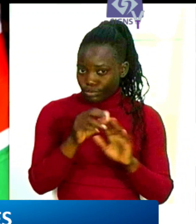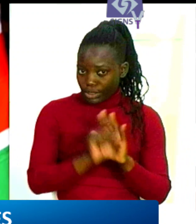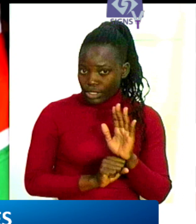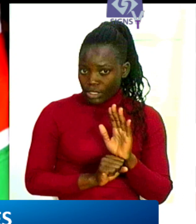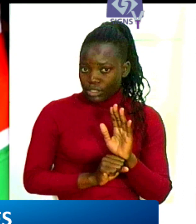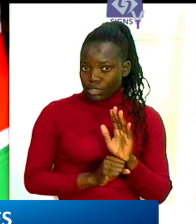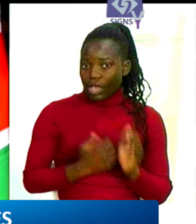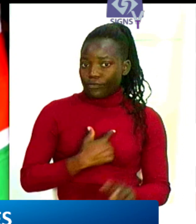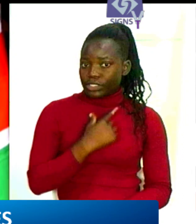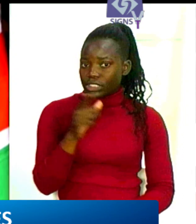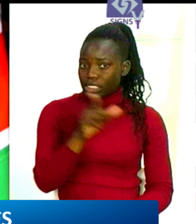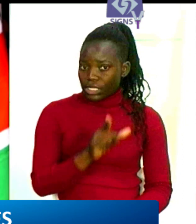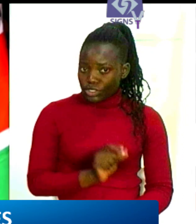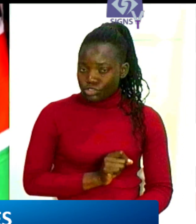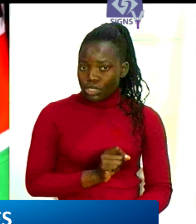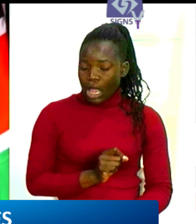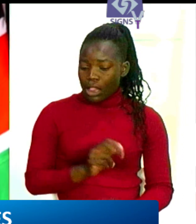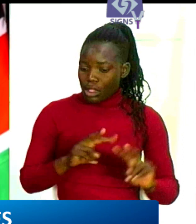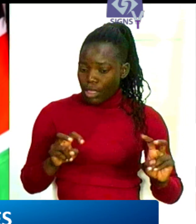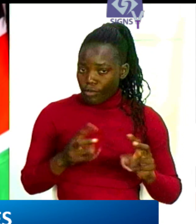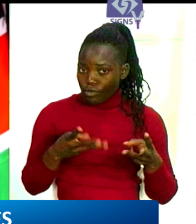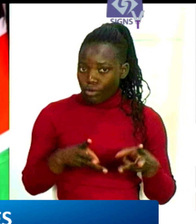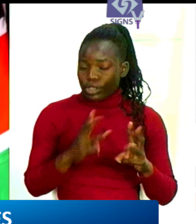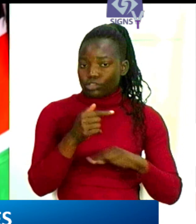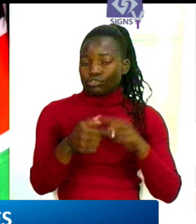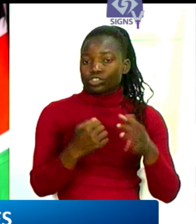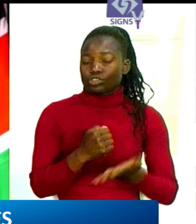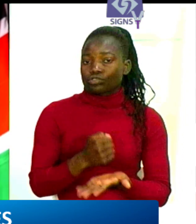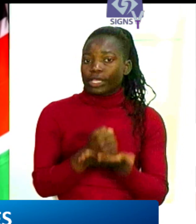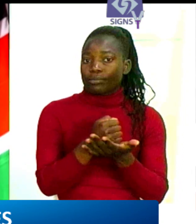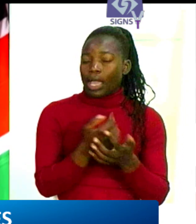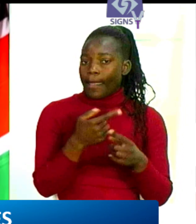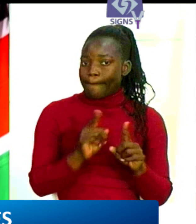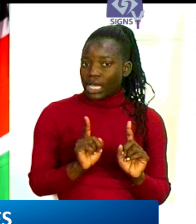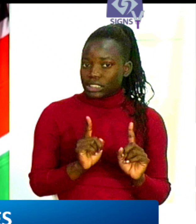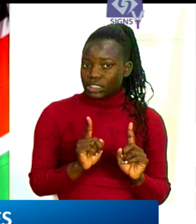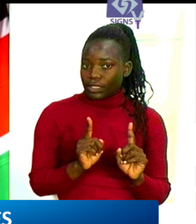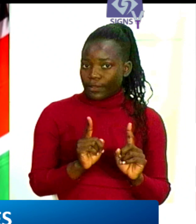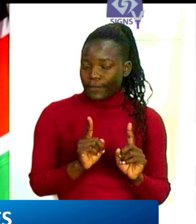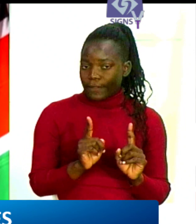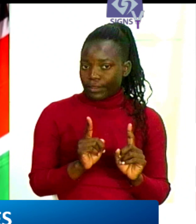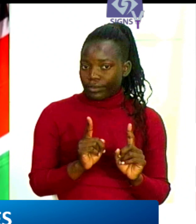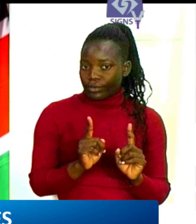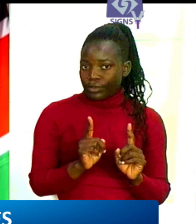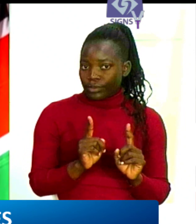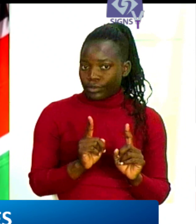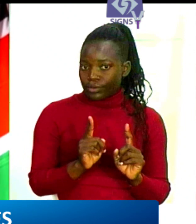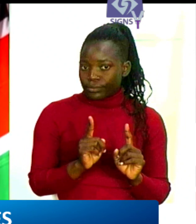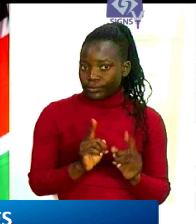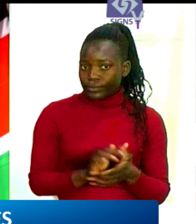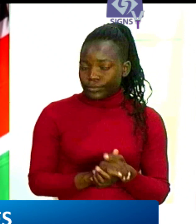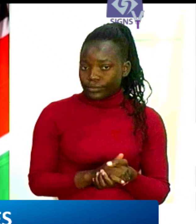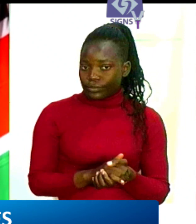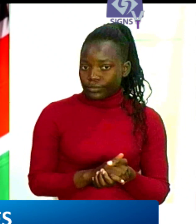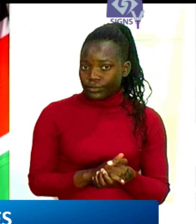momentum. So I think countries in the region are looking for ways to continue to help, but in